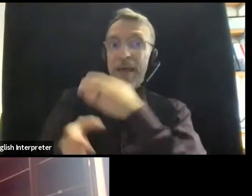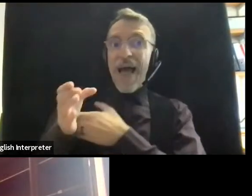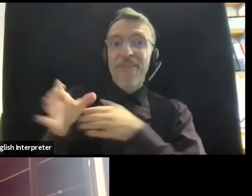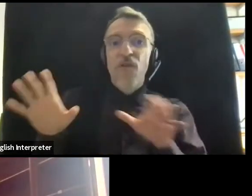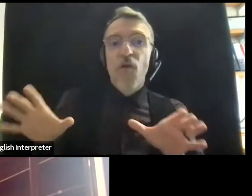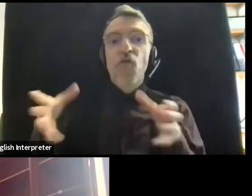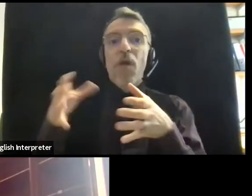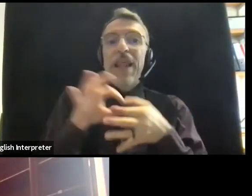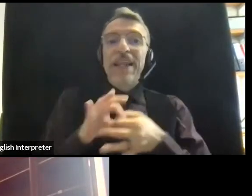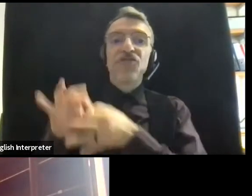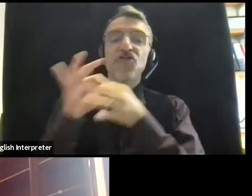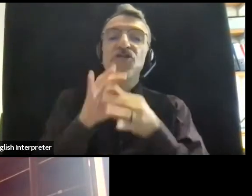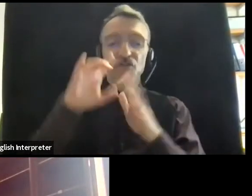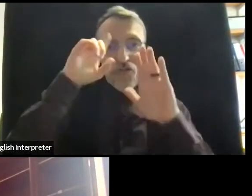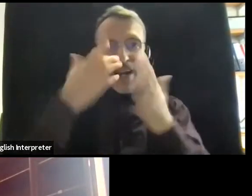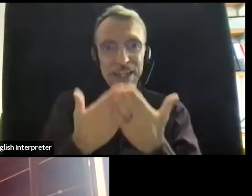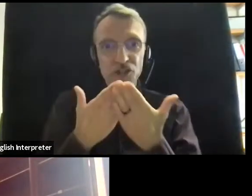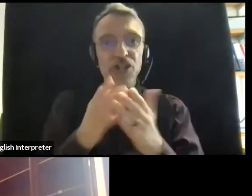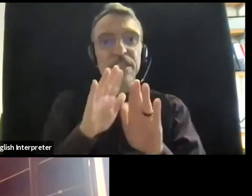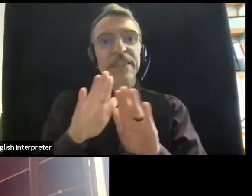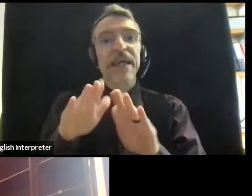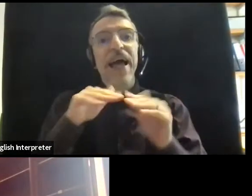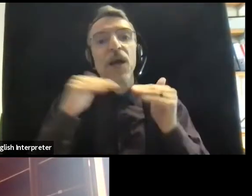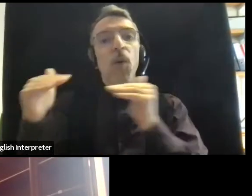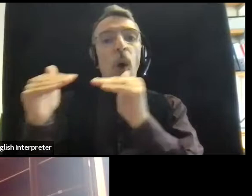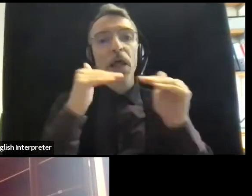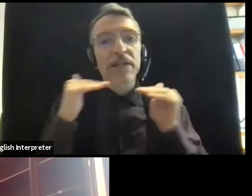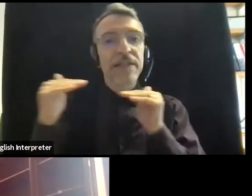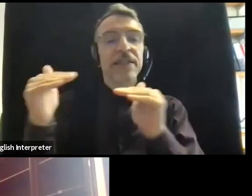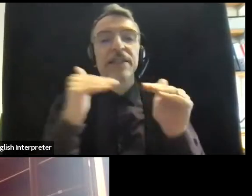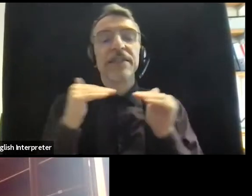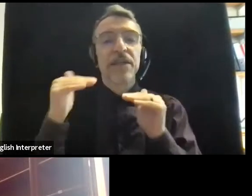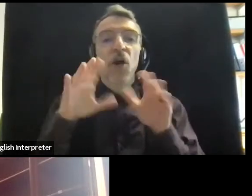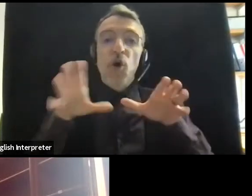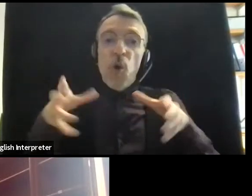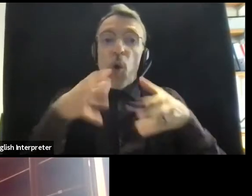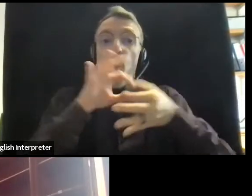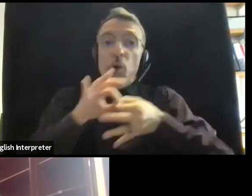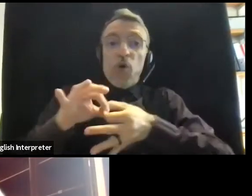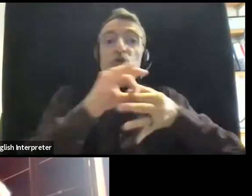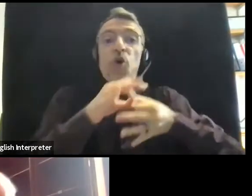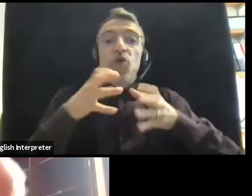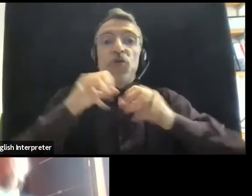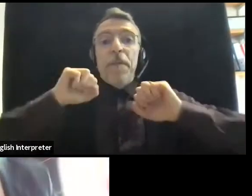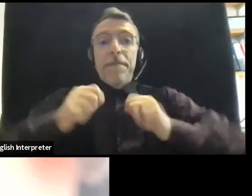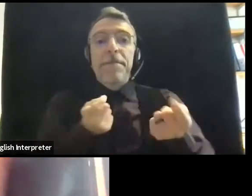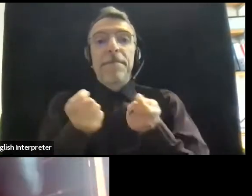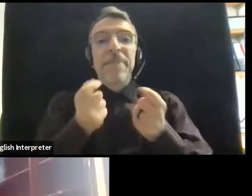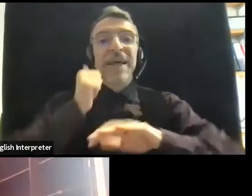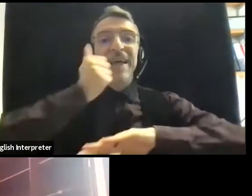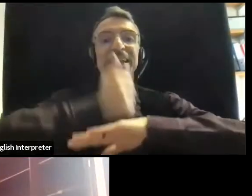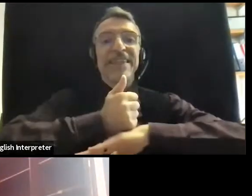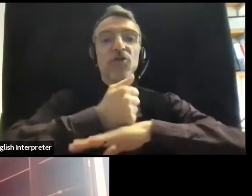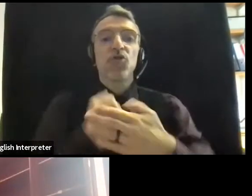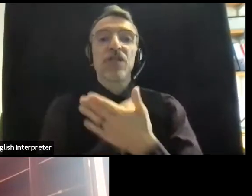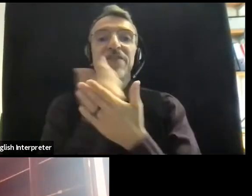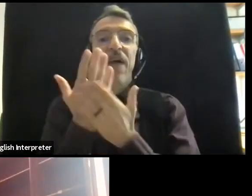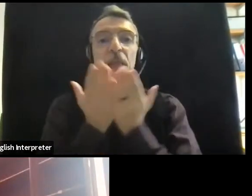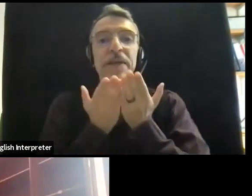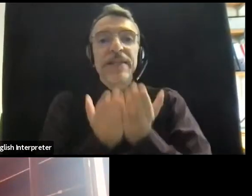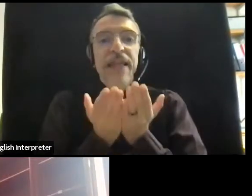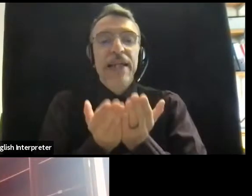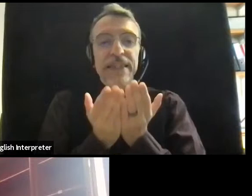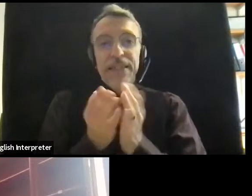Coalition for Religious Equality and Inclusive Development, which is a consortium that is convened by the Institute of Development Studies